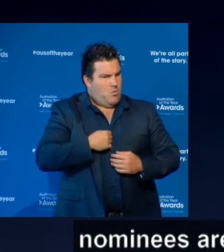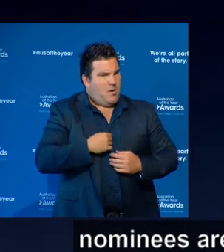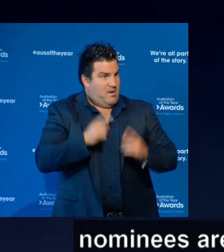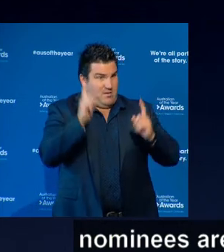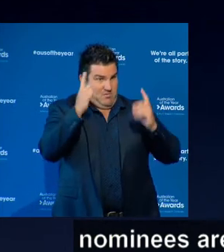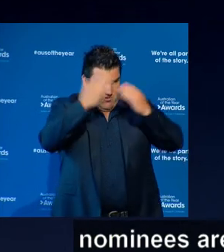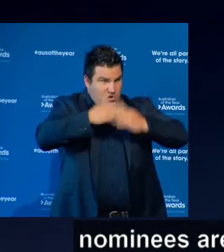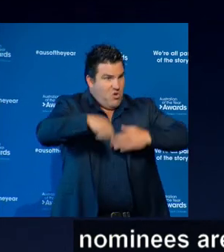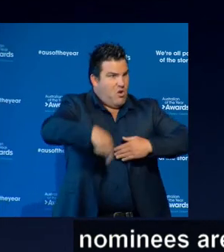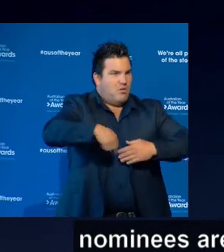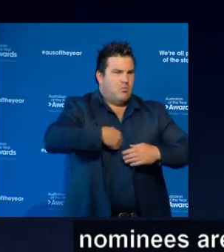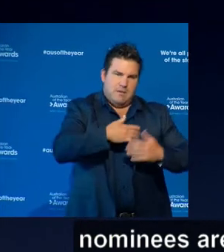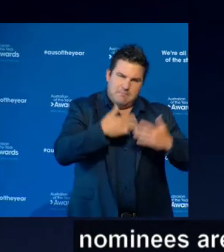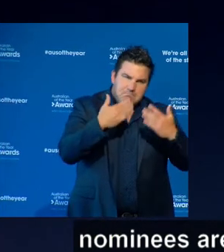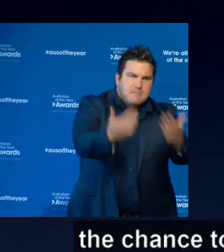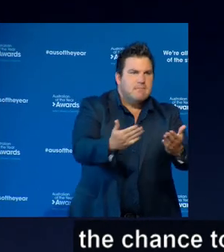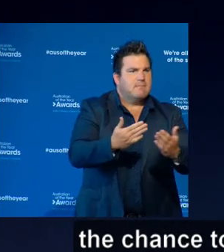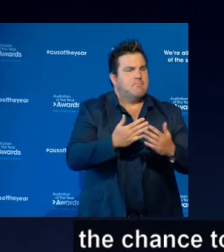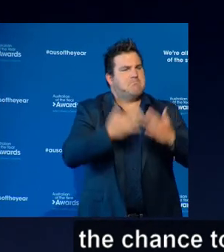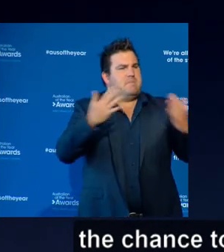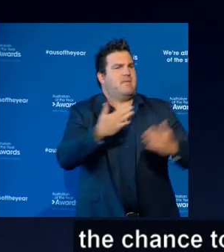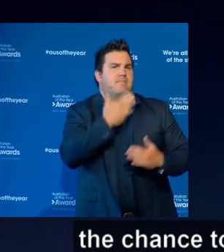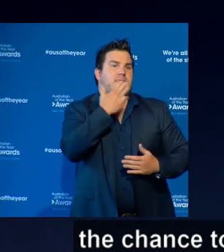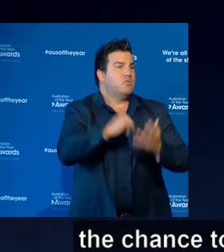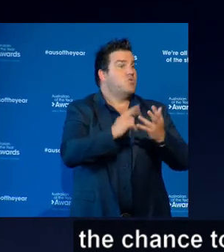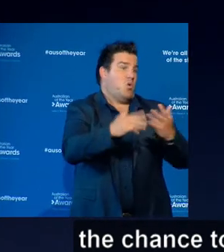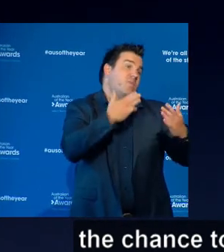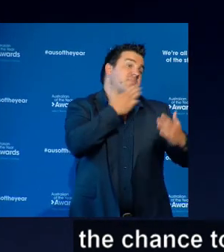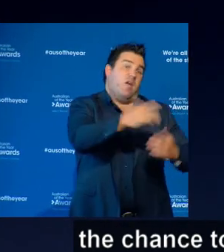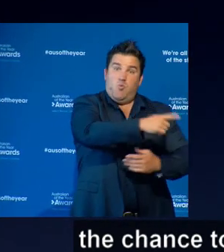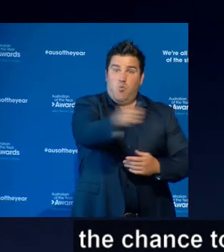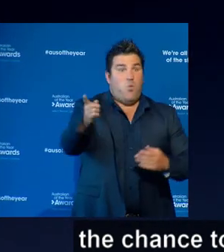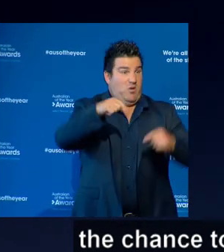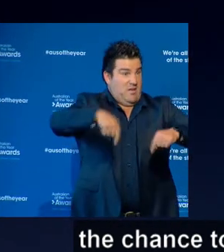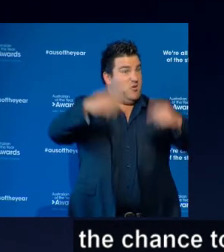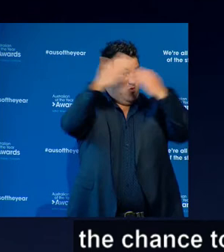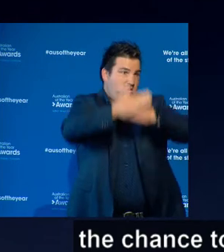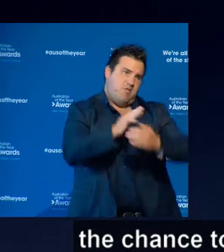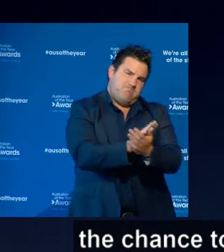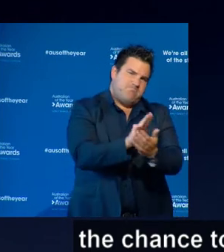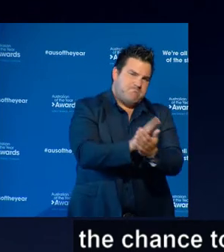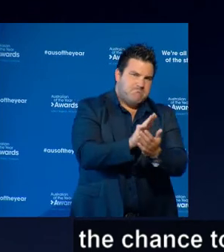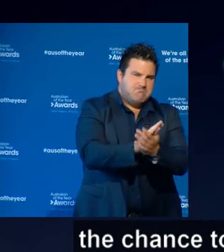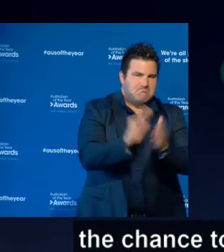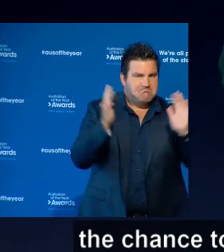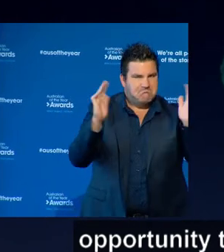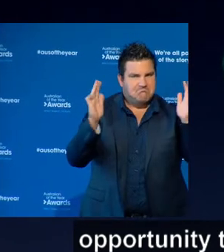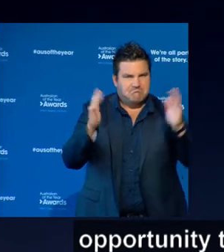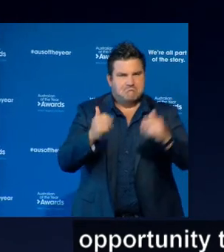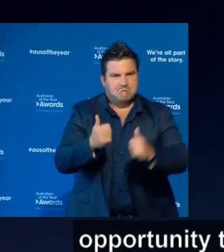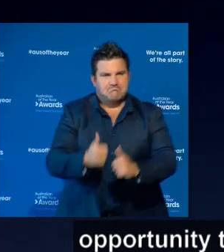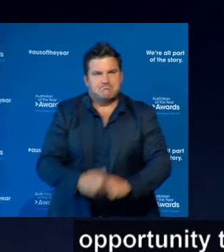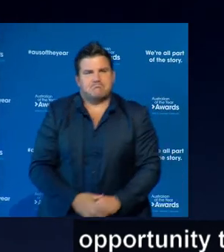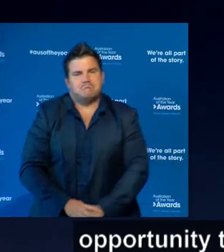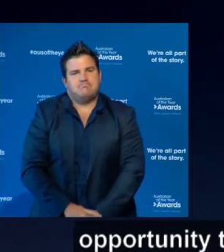your opportunity to do so. So thank you to all our nominees present here.